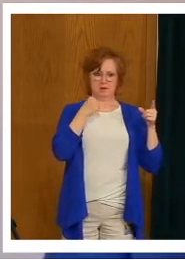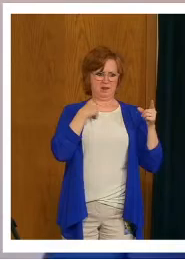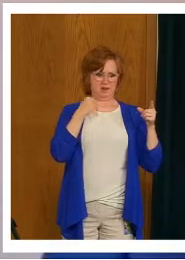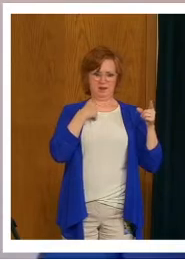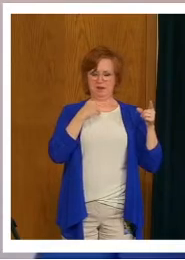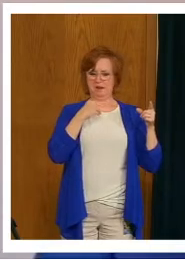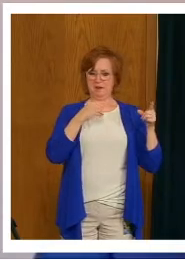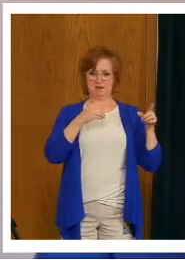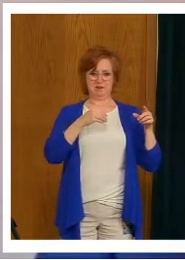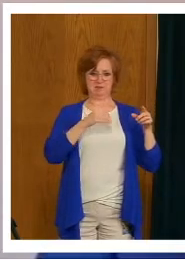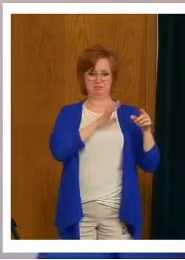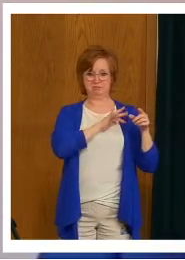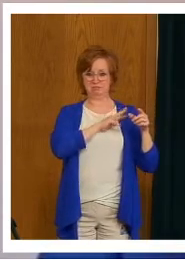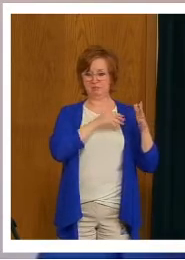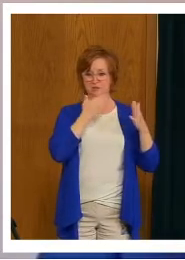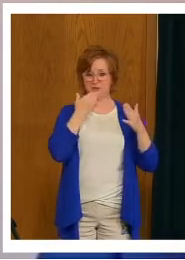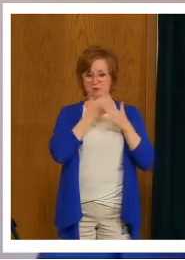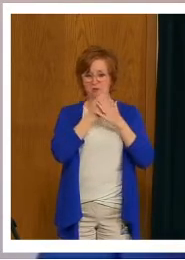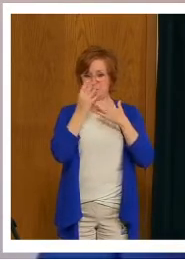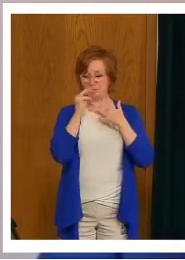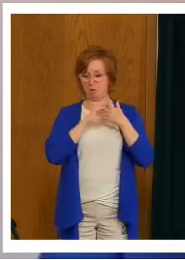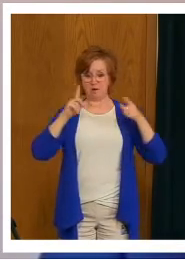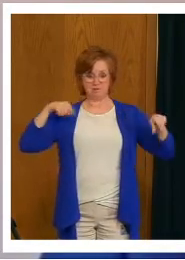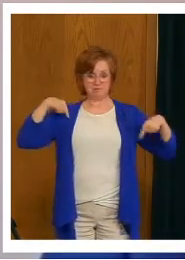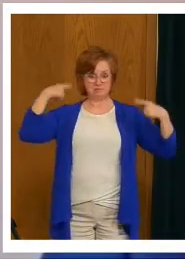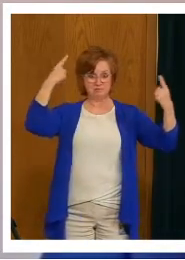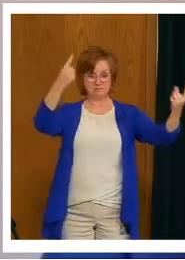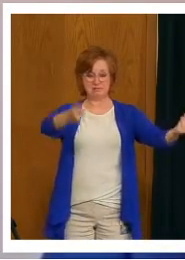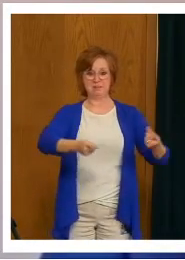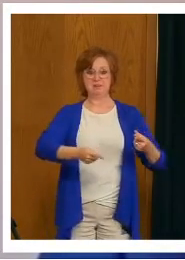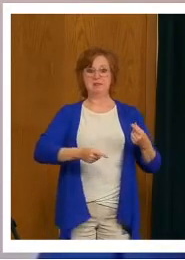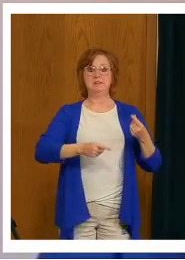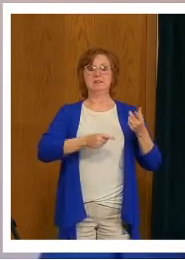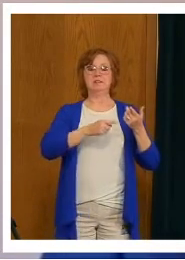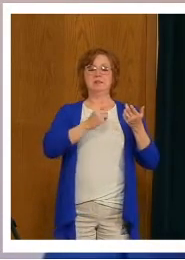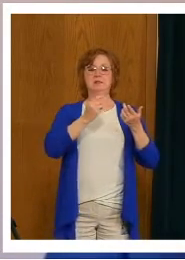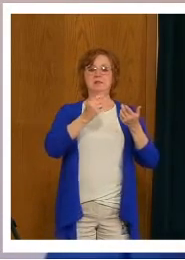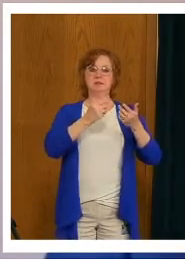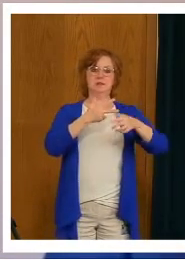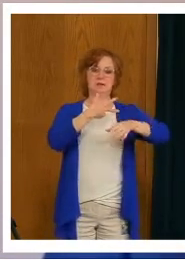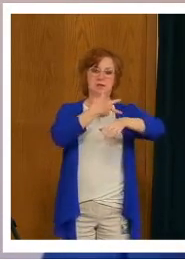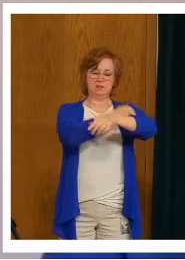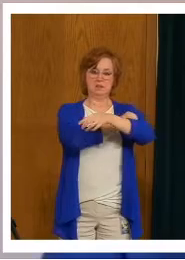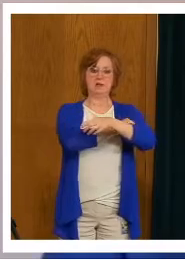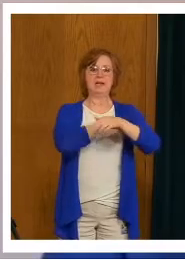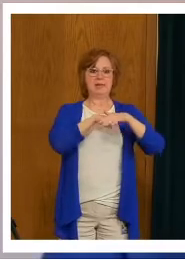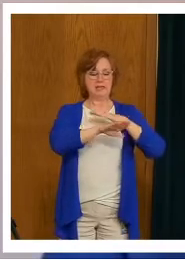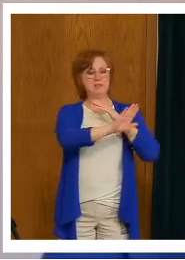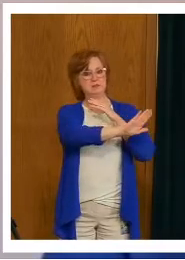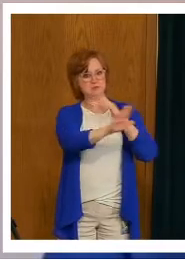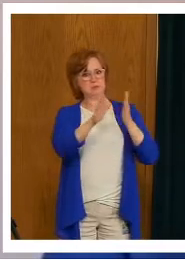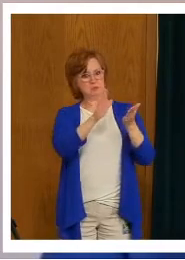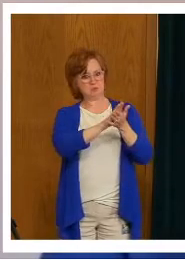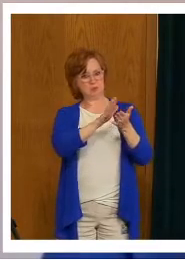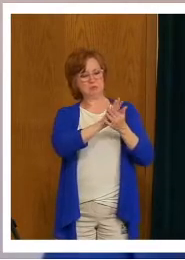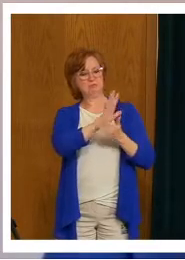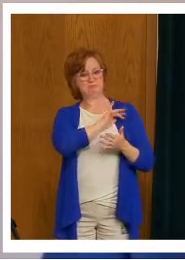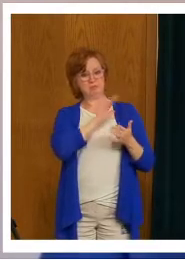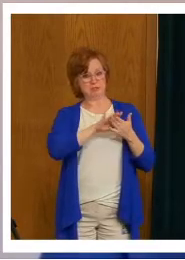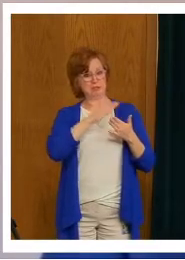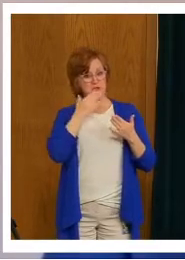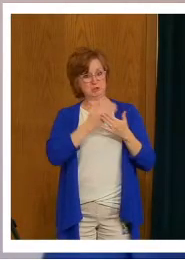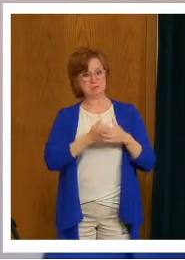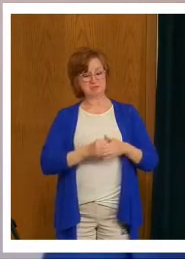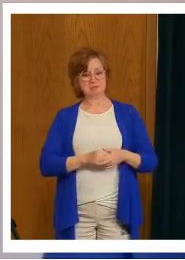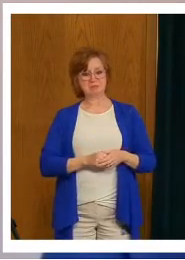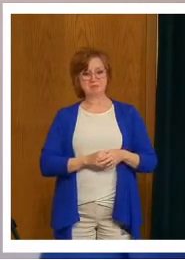oldest immunization strategies we have. It's well organized and very, very high uptake. So we're getting those things in place now. The